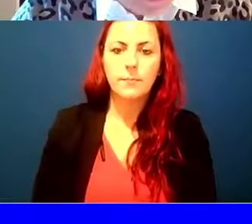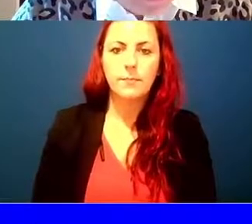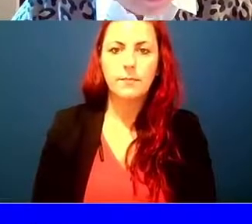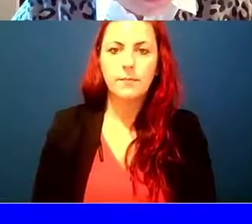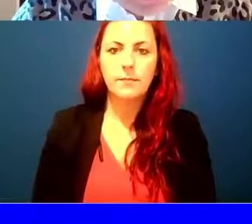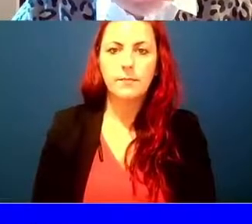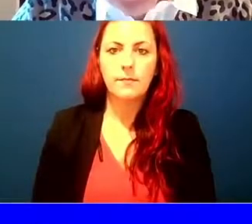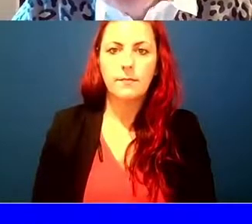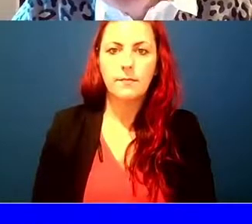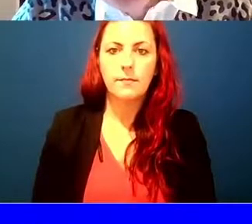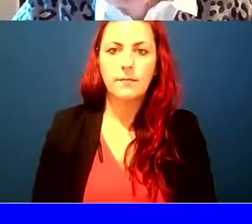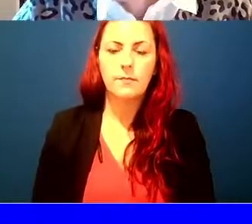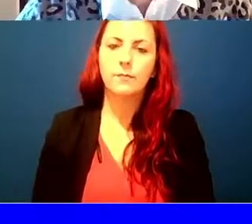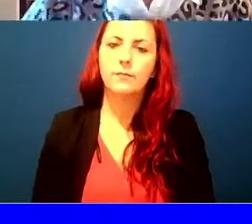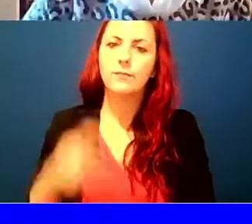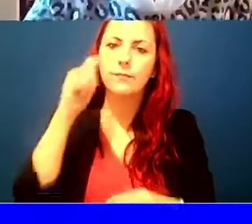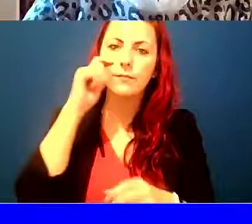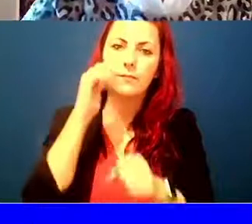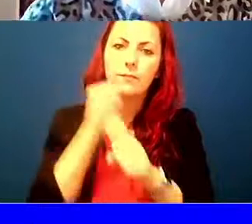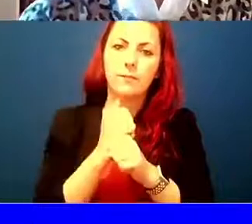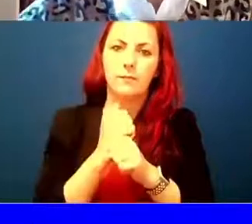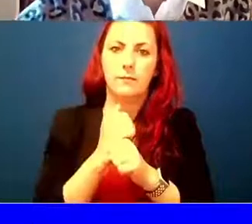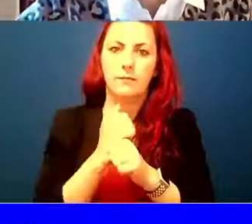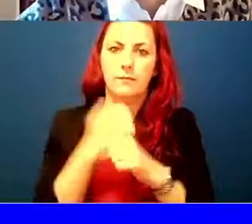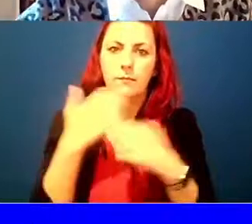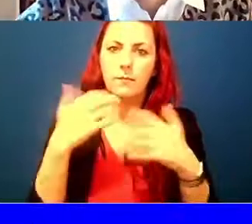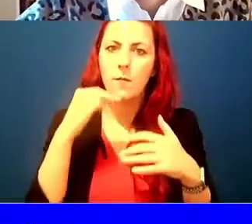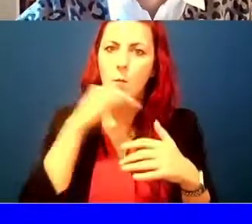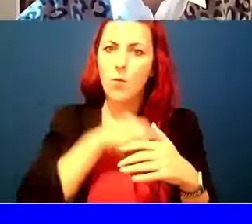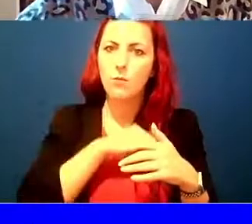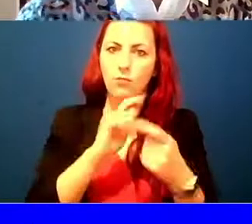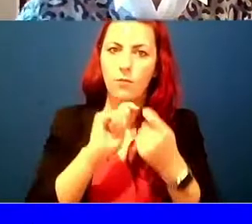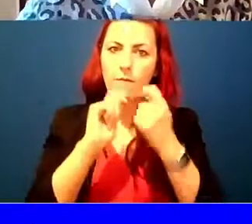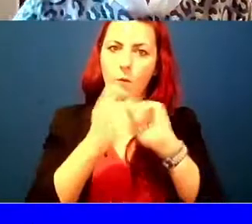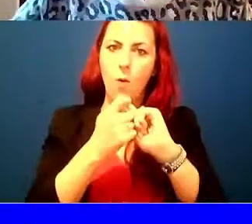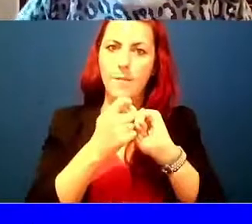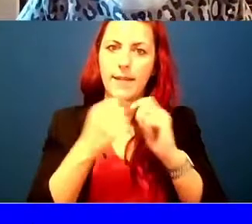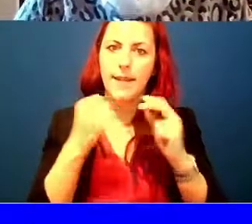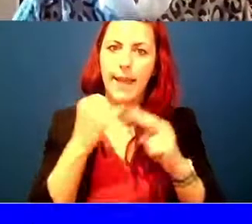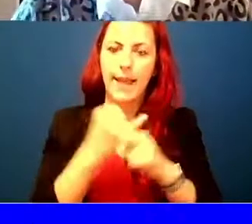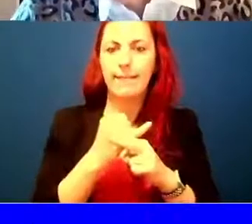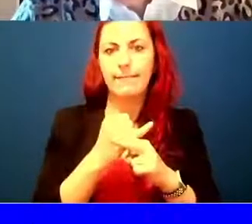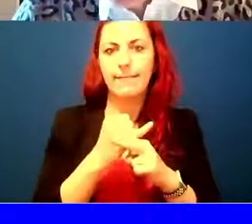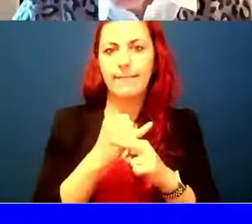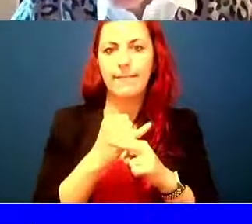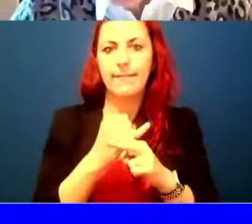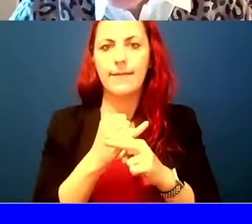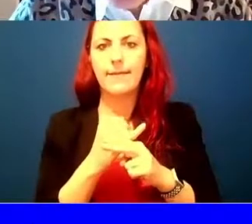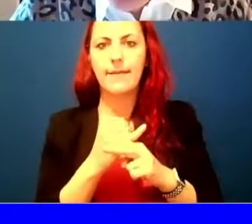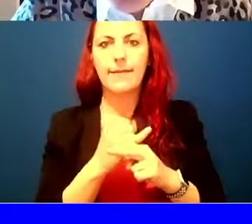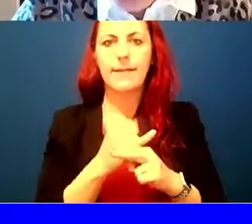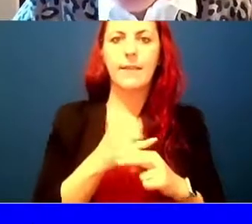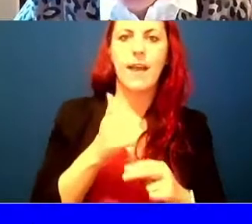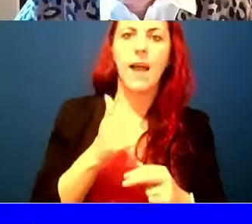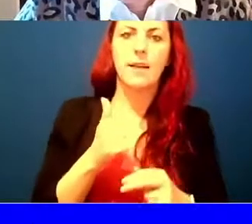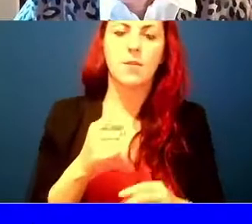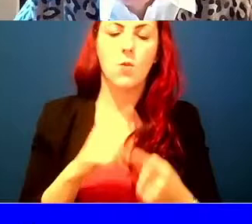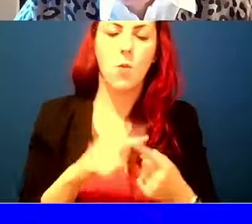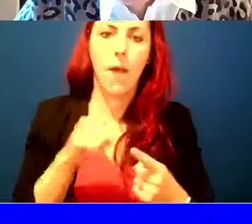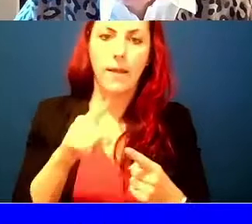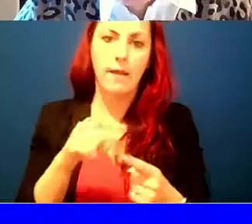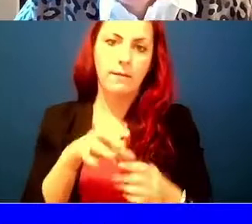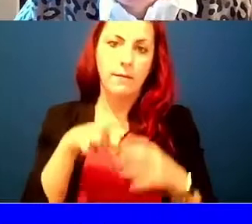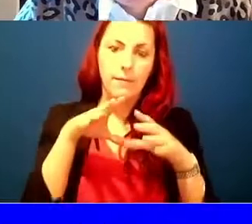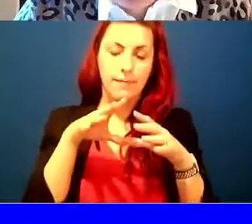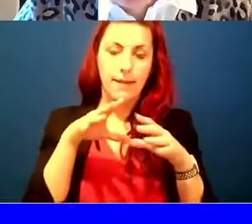Okay, so thinking about key reforms then under the Act. It abolishes the wards of court system, which